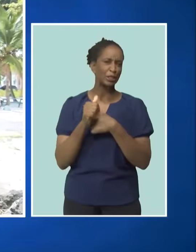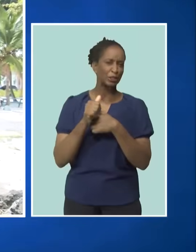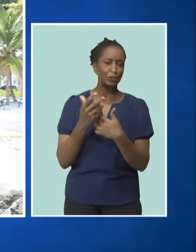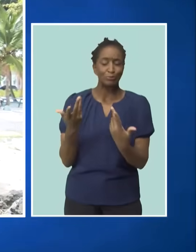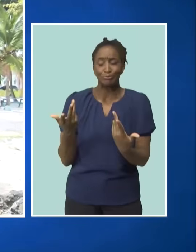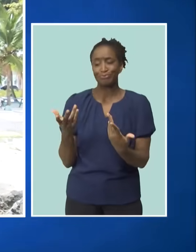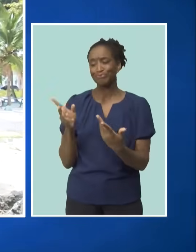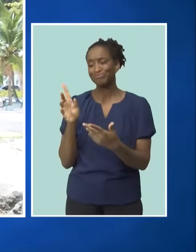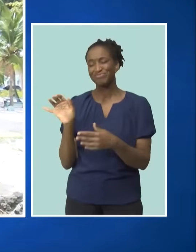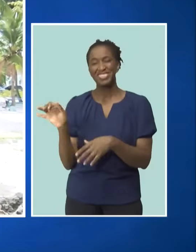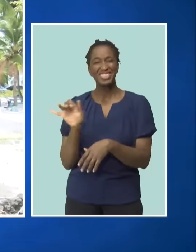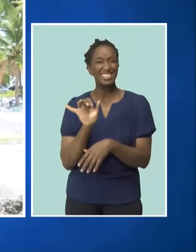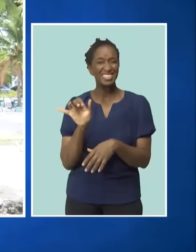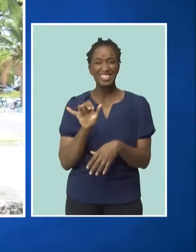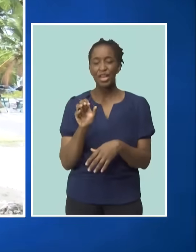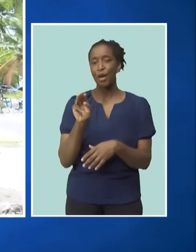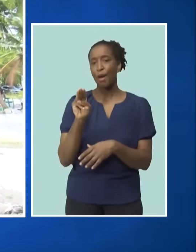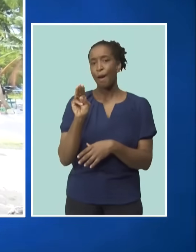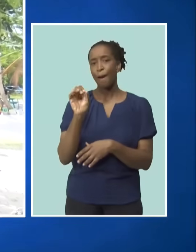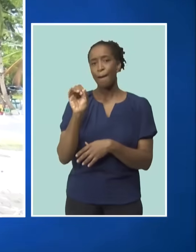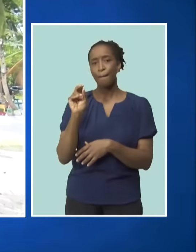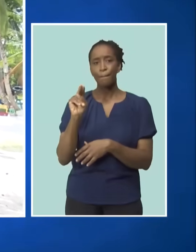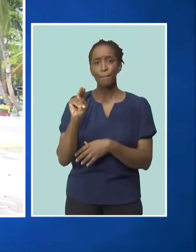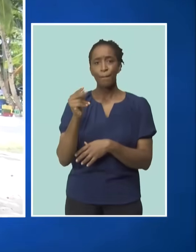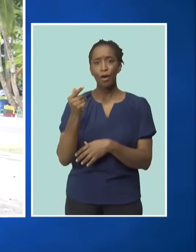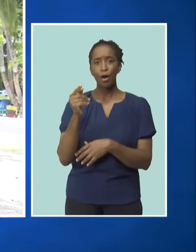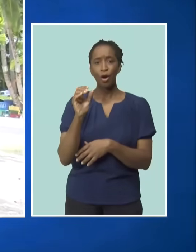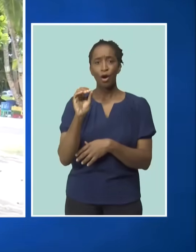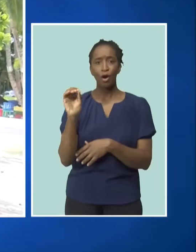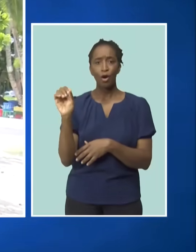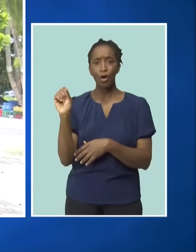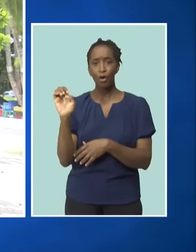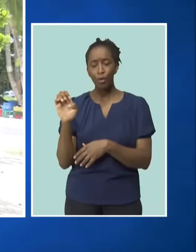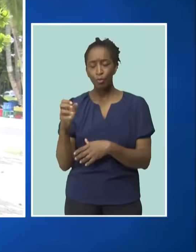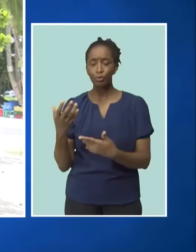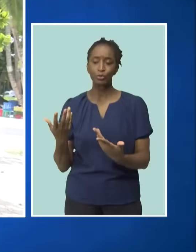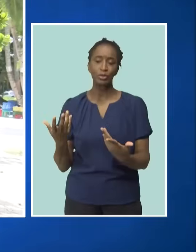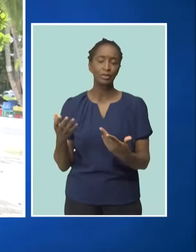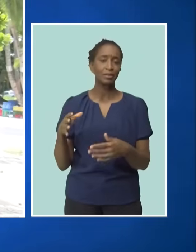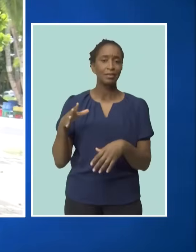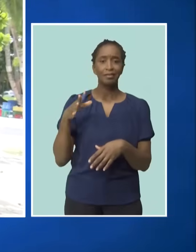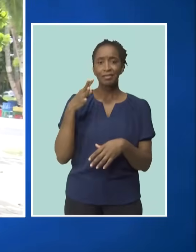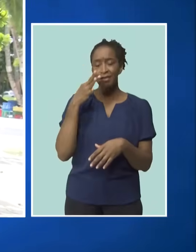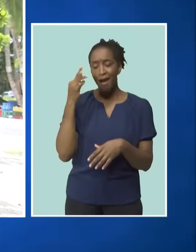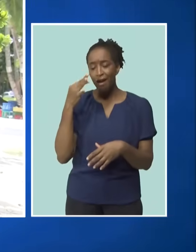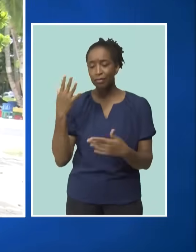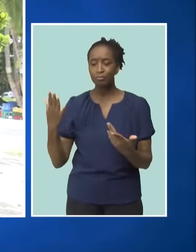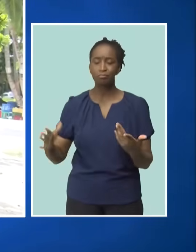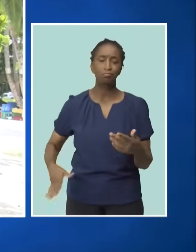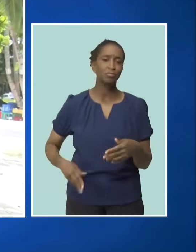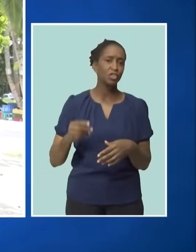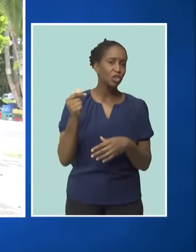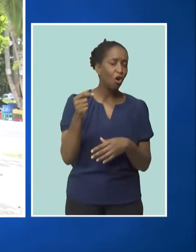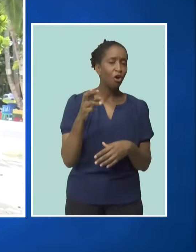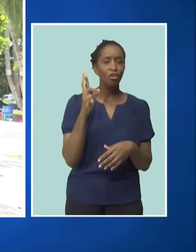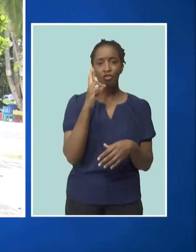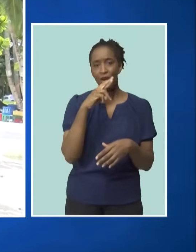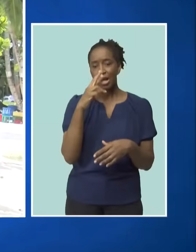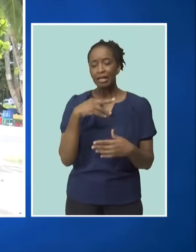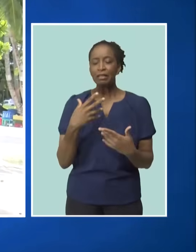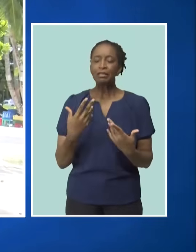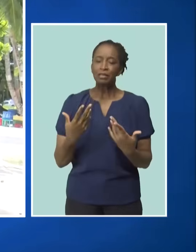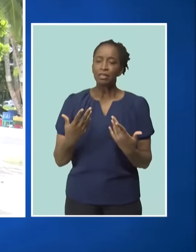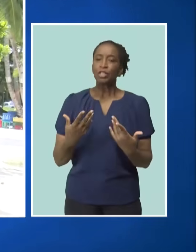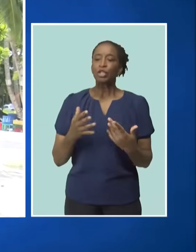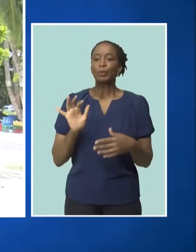or predation from crabs or cats or dogs or rats. But they have become a growing concern because of